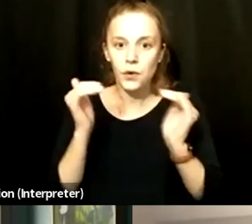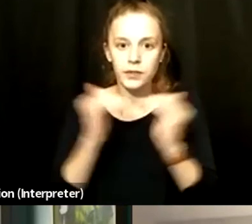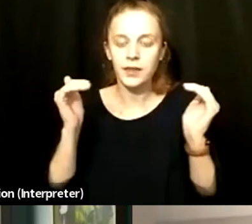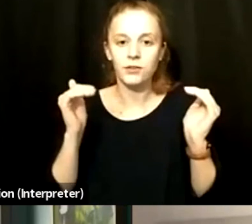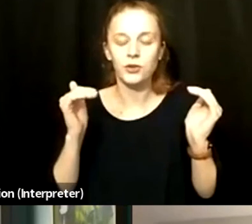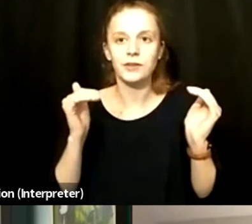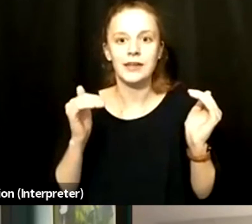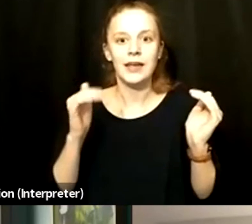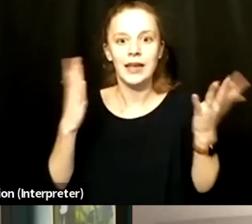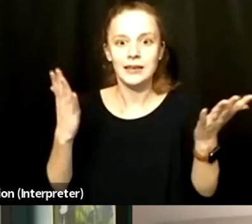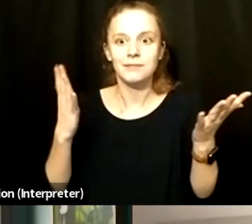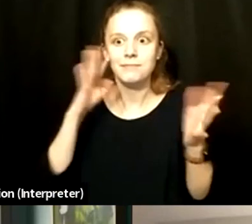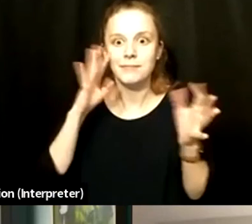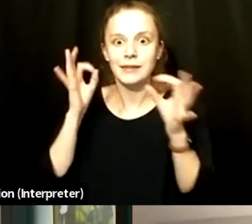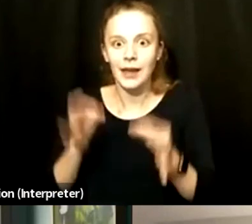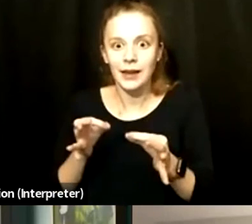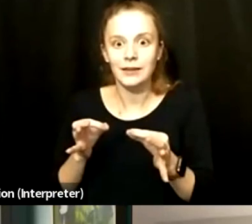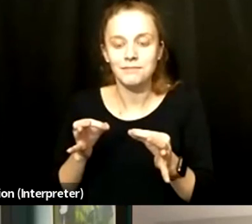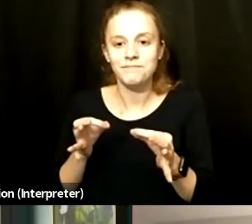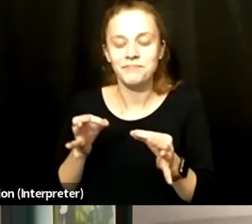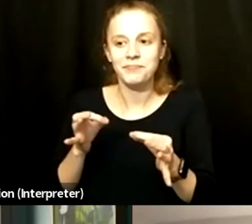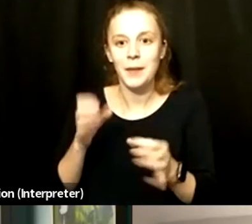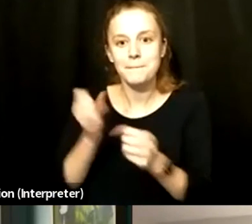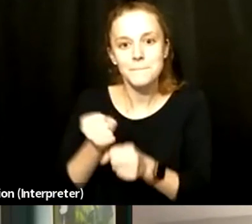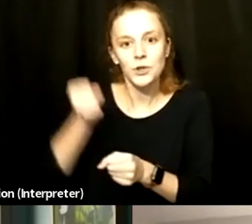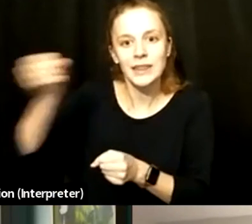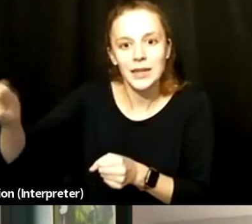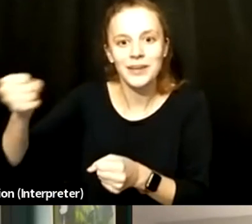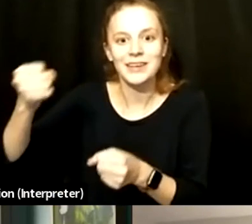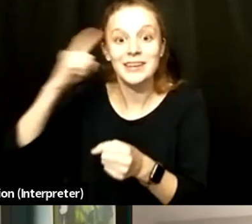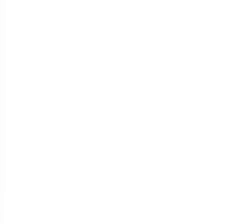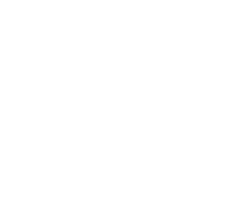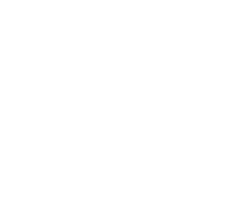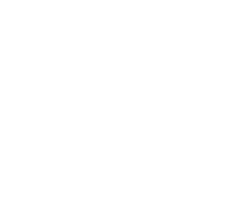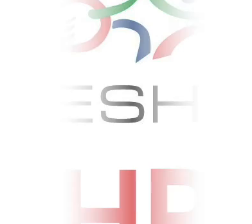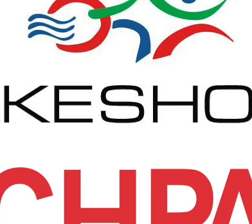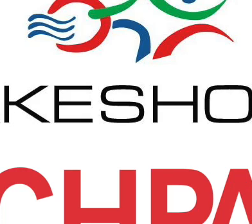All of that is important in sort of creating change within your organization.